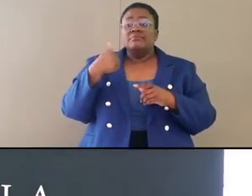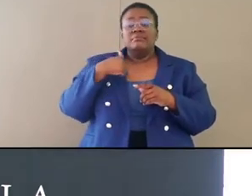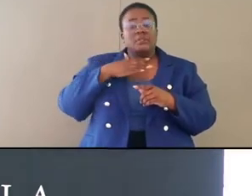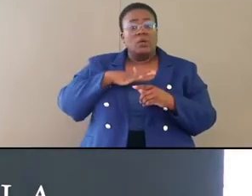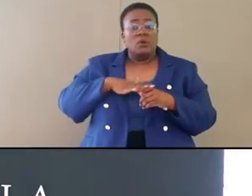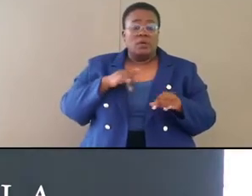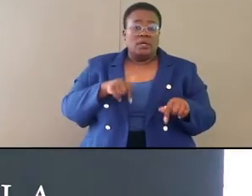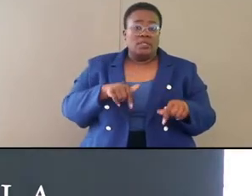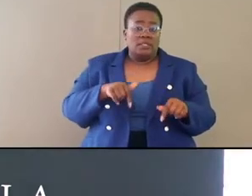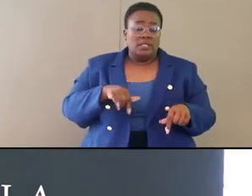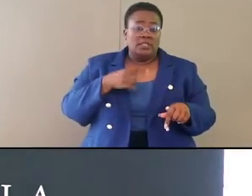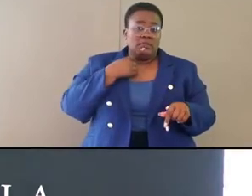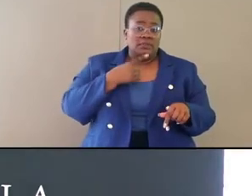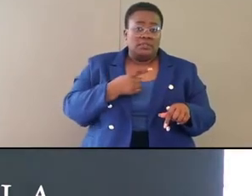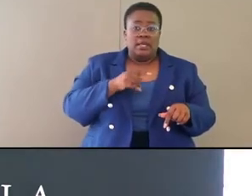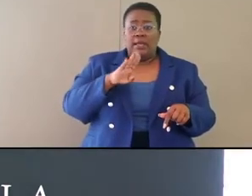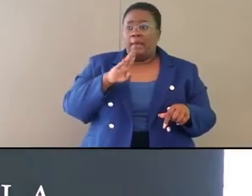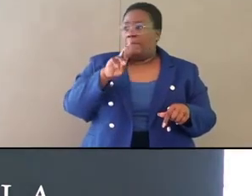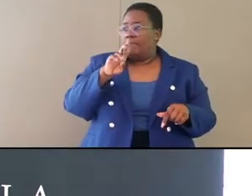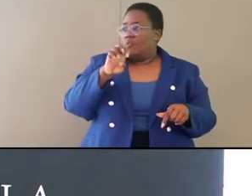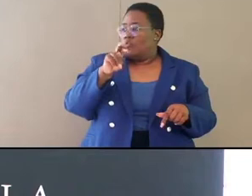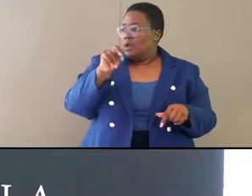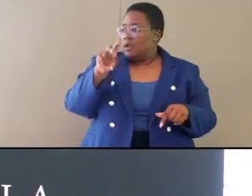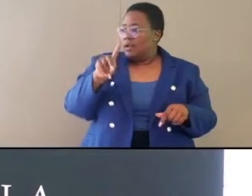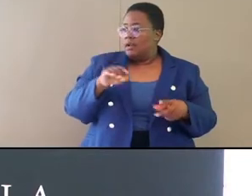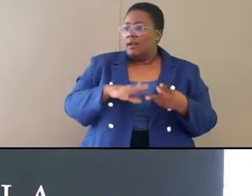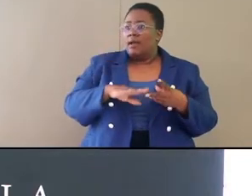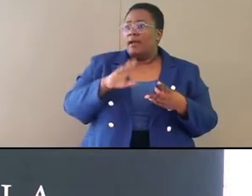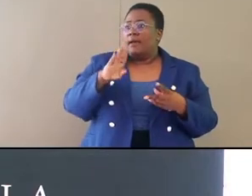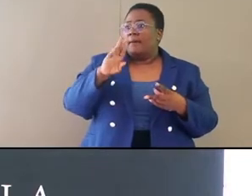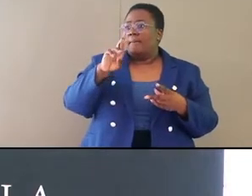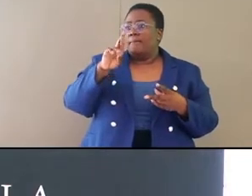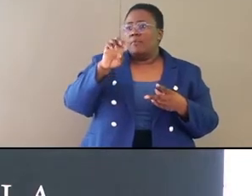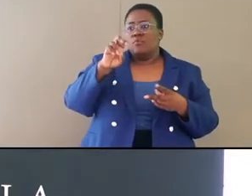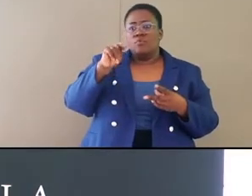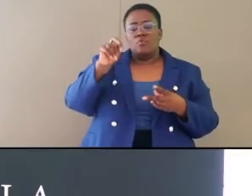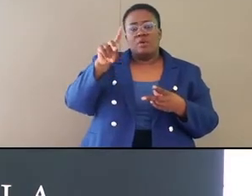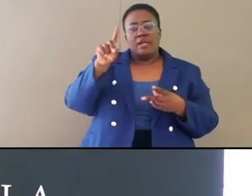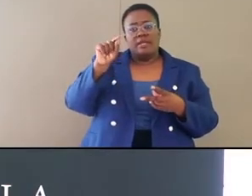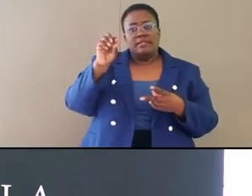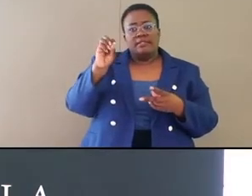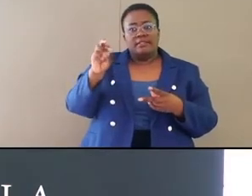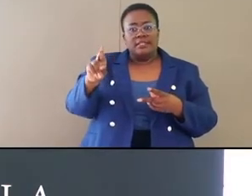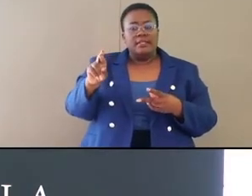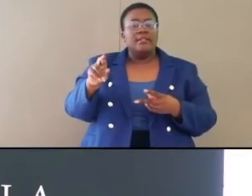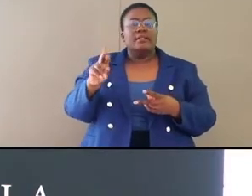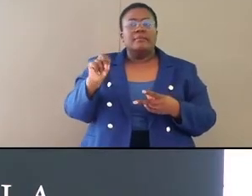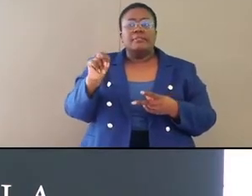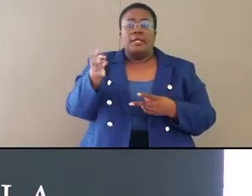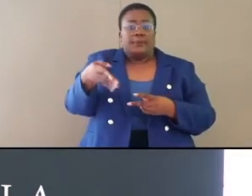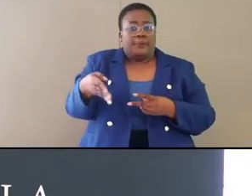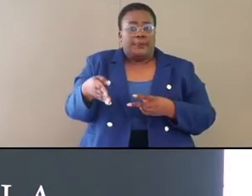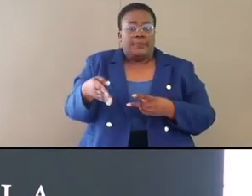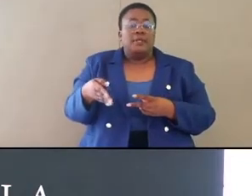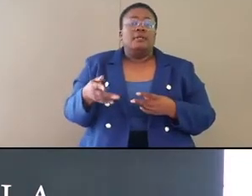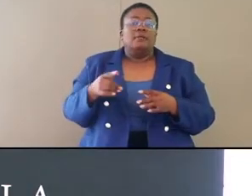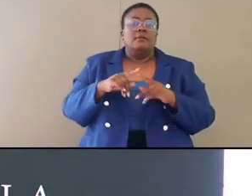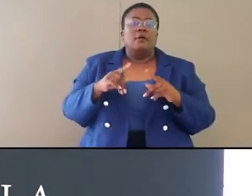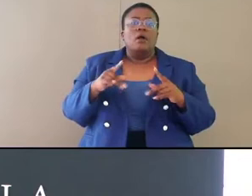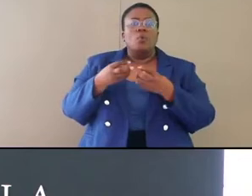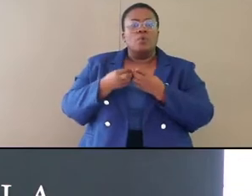to say Brenda, Brenton who is now not with us, he's with the Social Development,